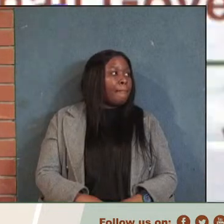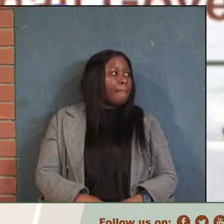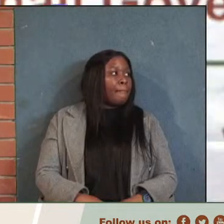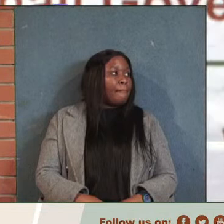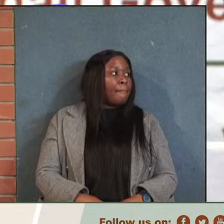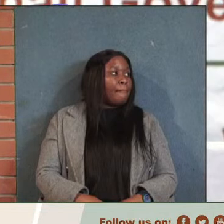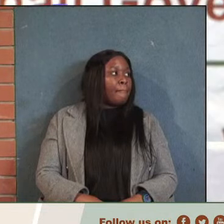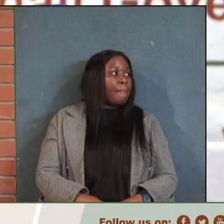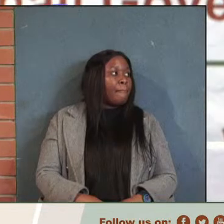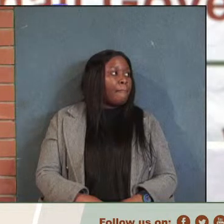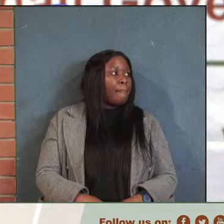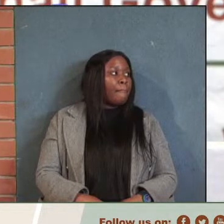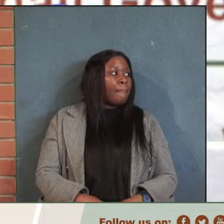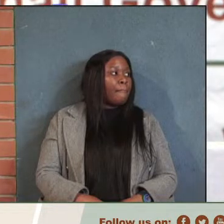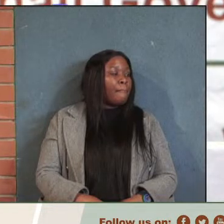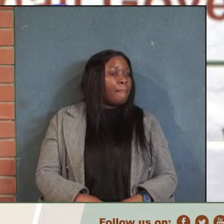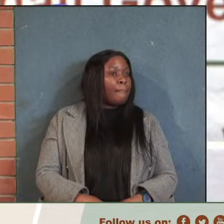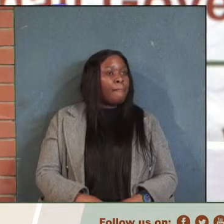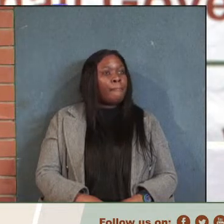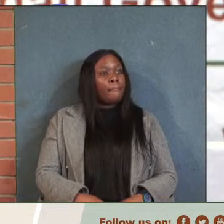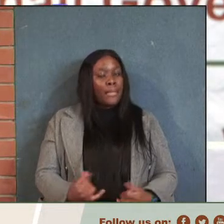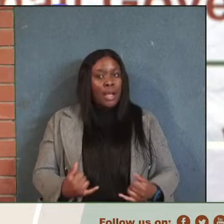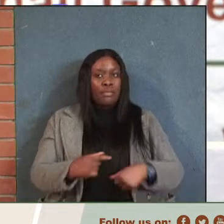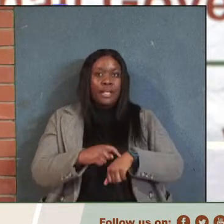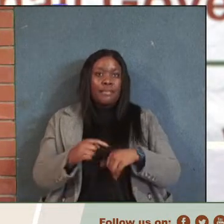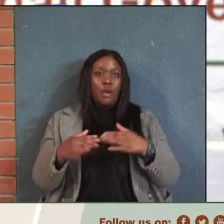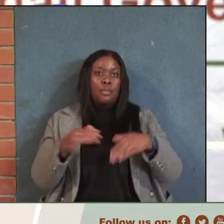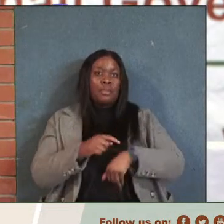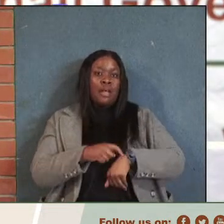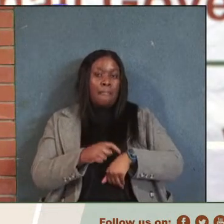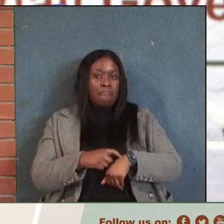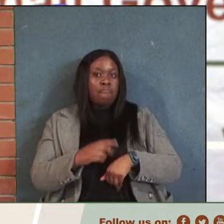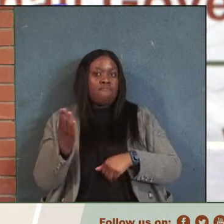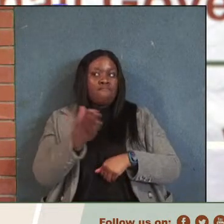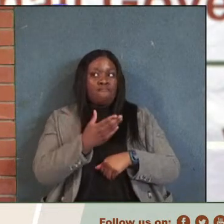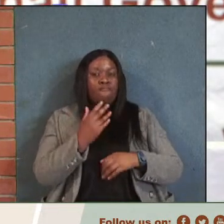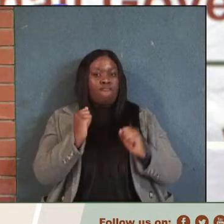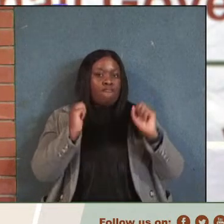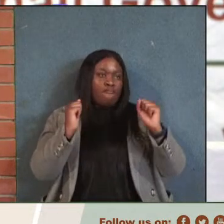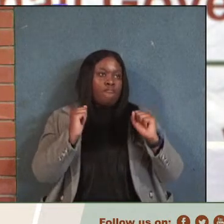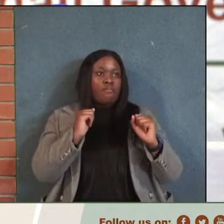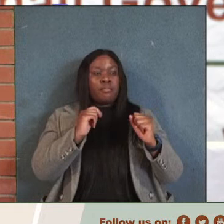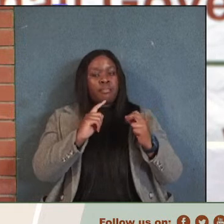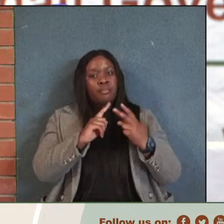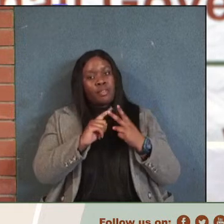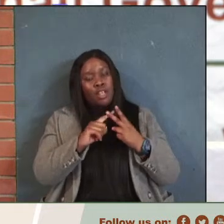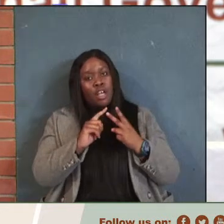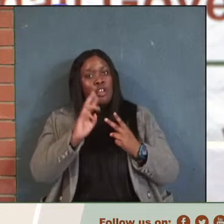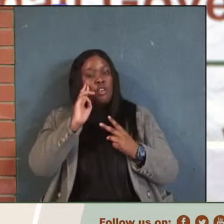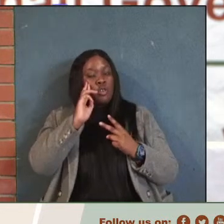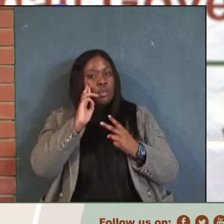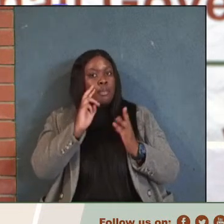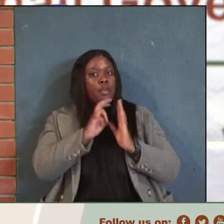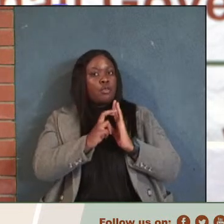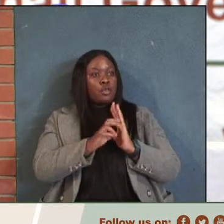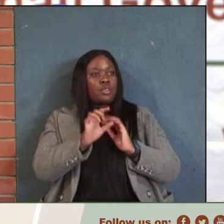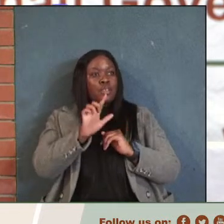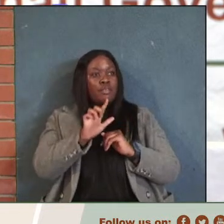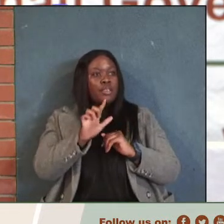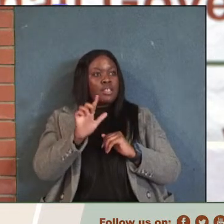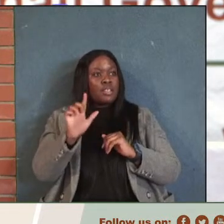speak during open time. Also, do not forget to mention your name and Rule 77.7. Thank you.